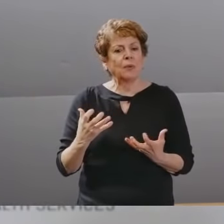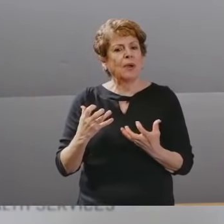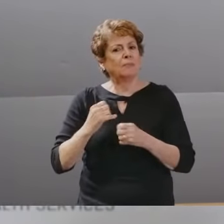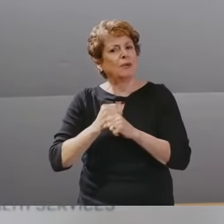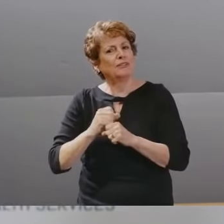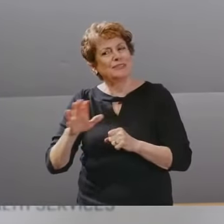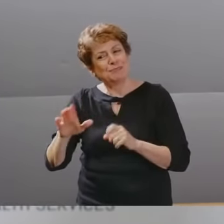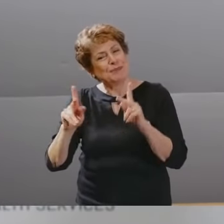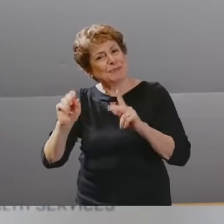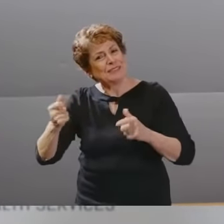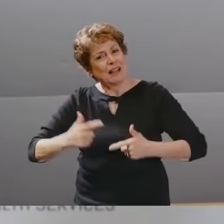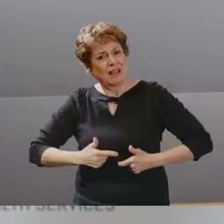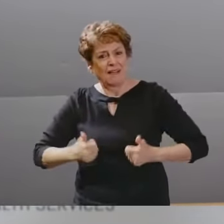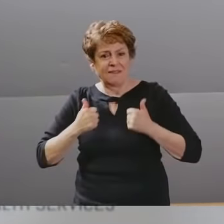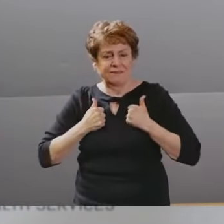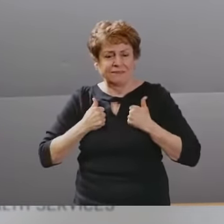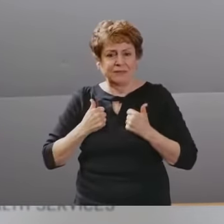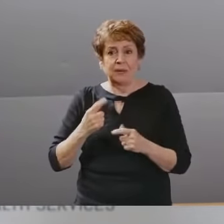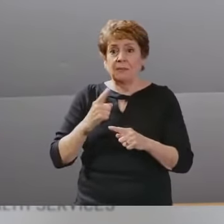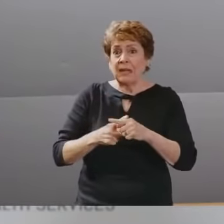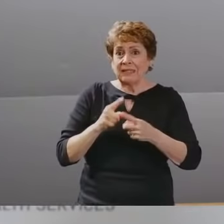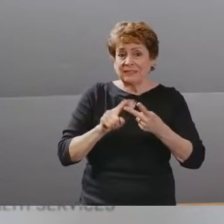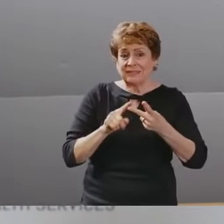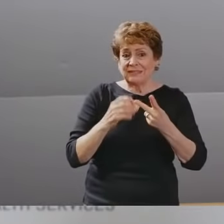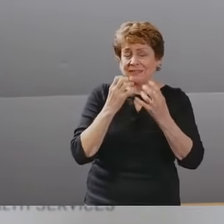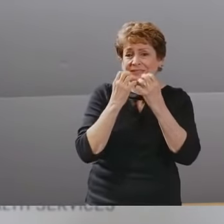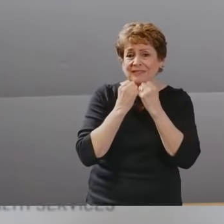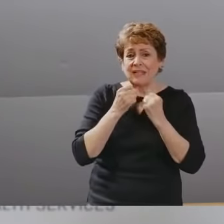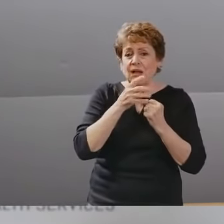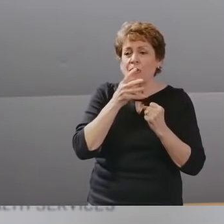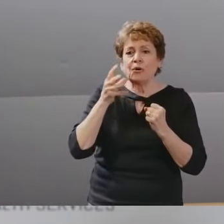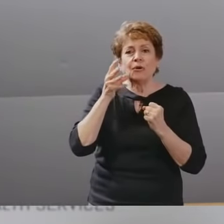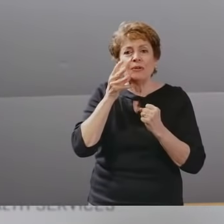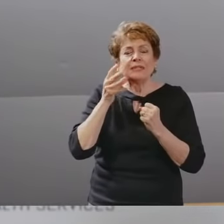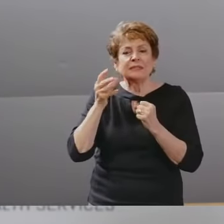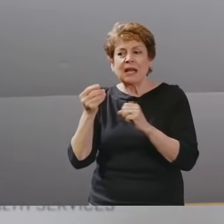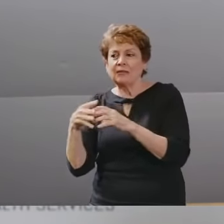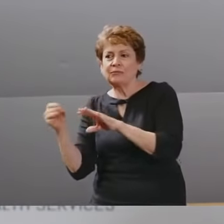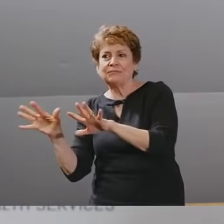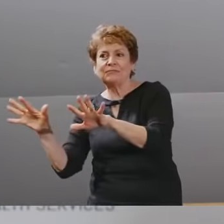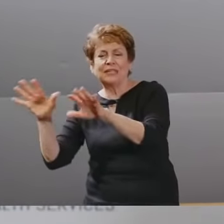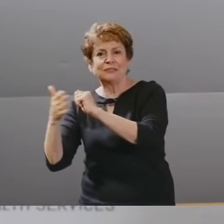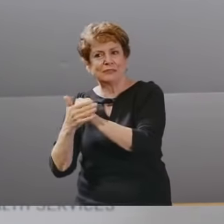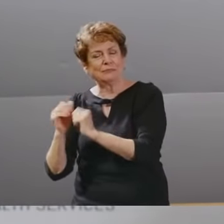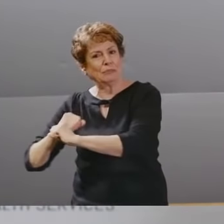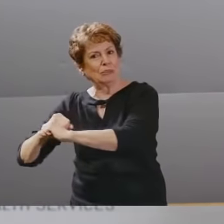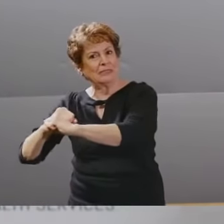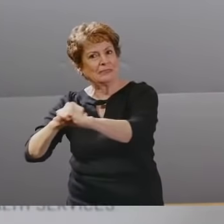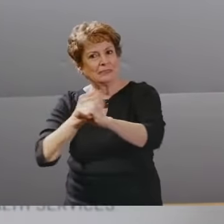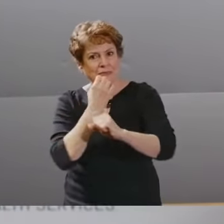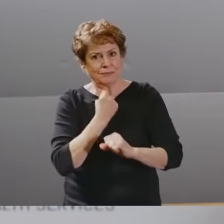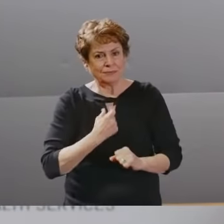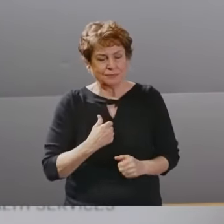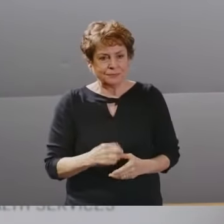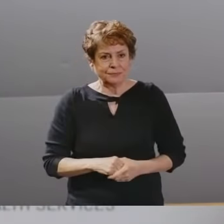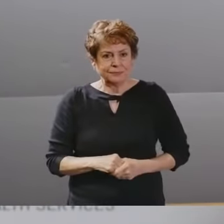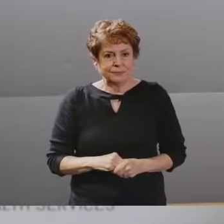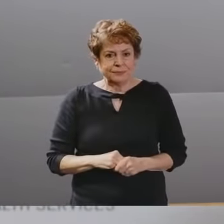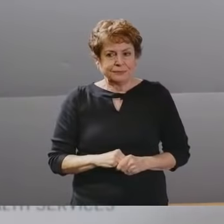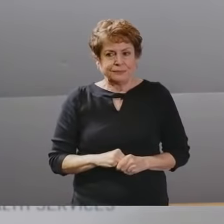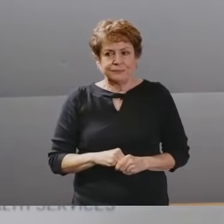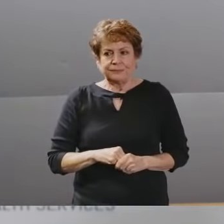agriculture in our state to continue. We'll go to, Thank you. back to the room here. Let's go to Bob Christie, and then we'll go to Telemundo.